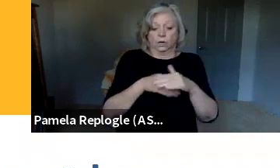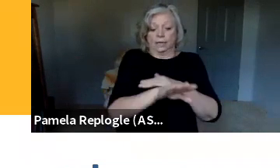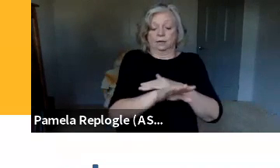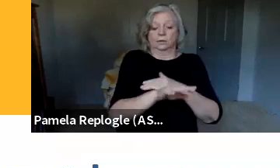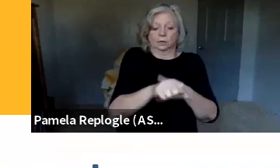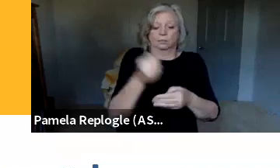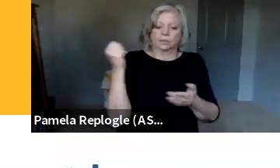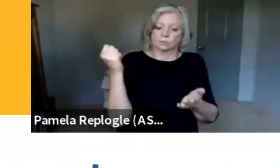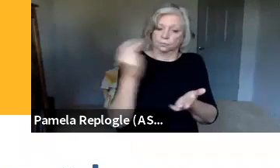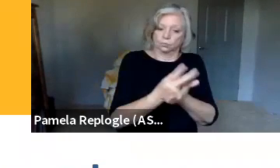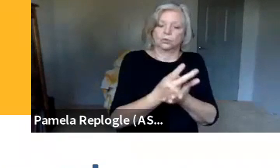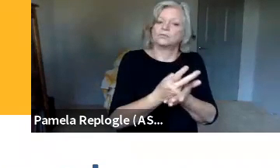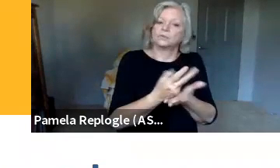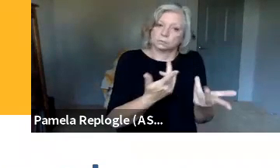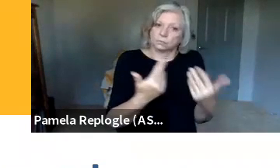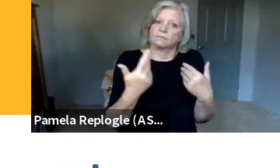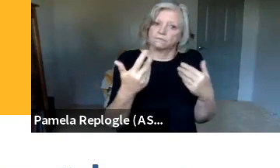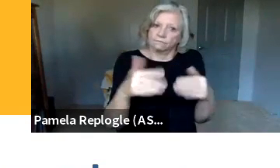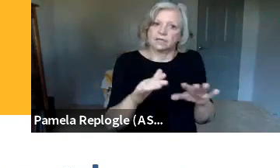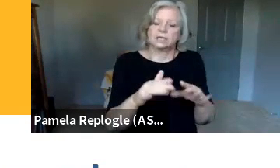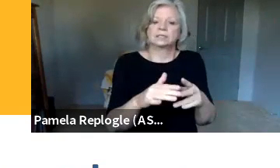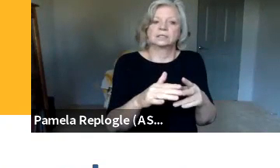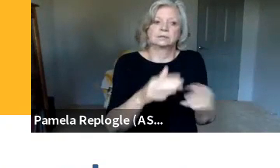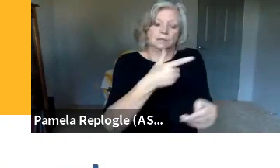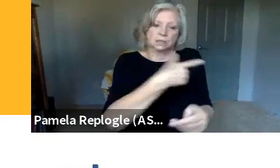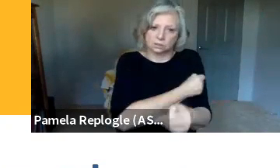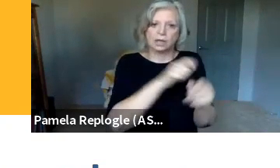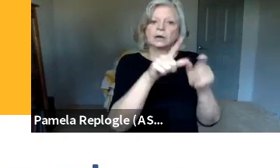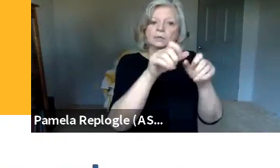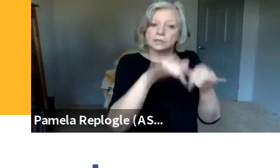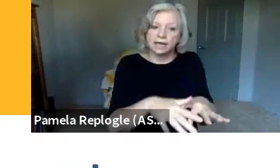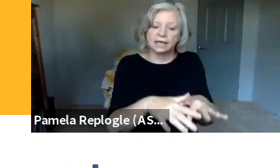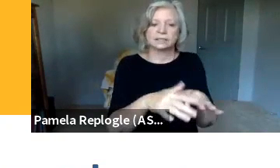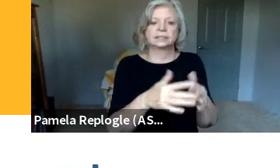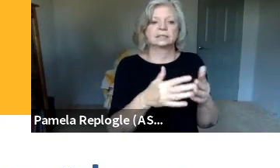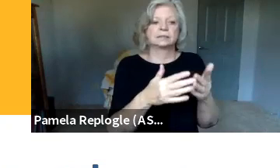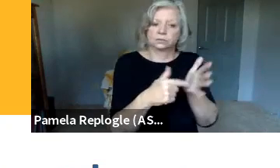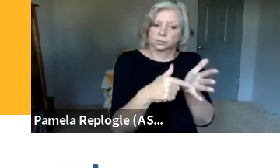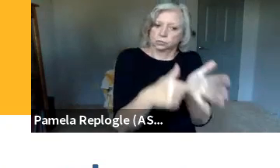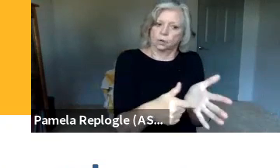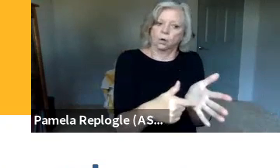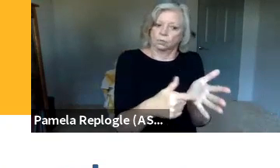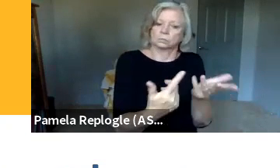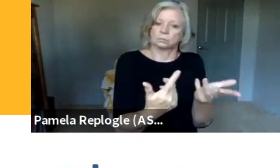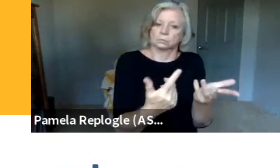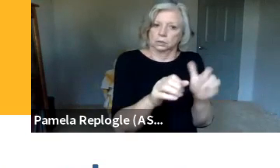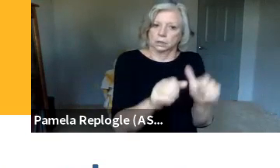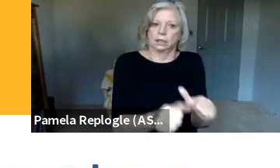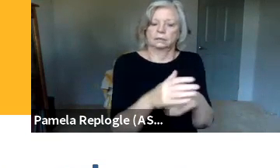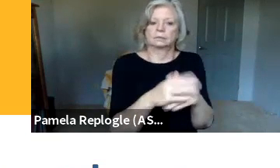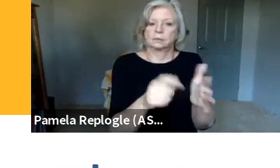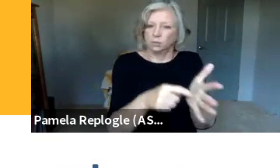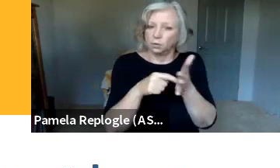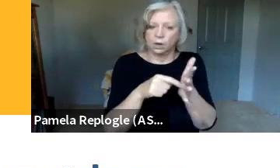status or negative COVID test is required of all attendees.